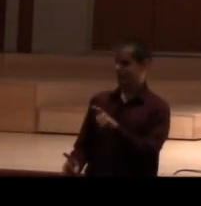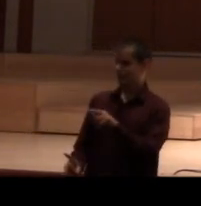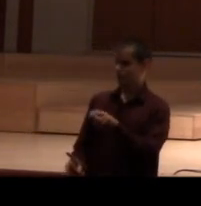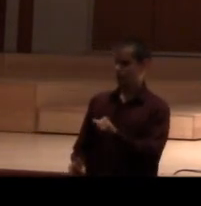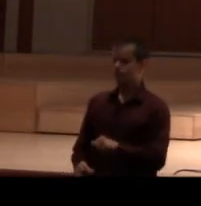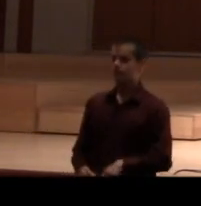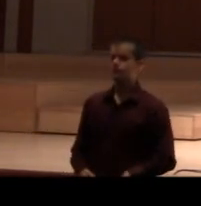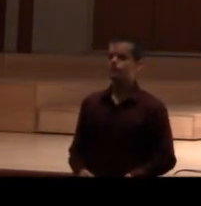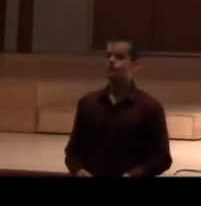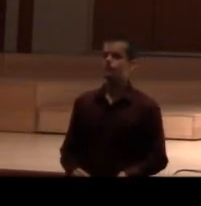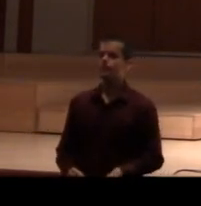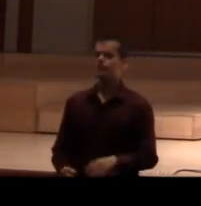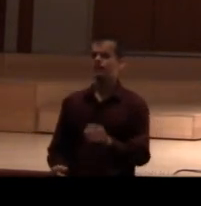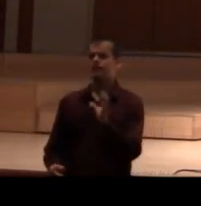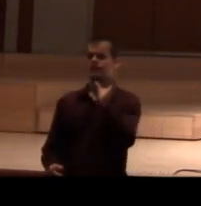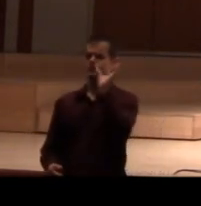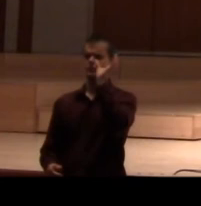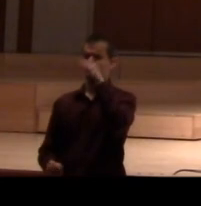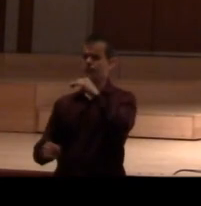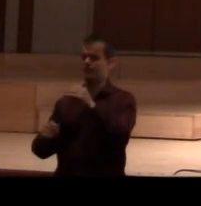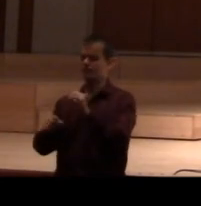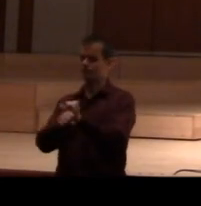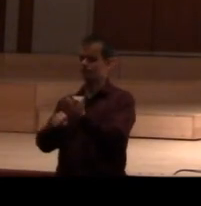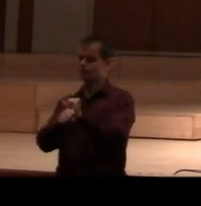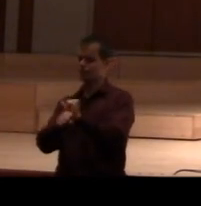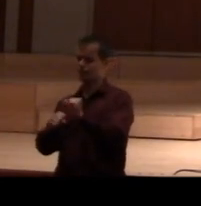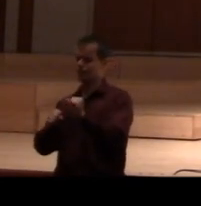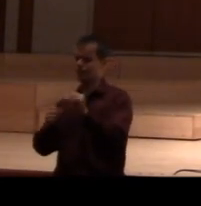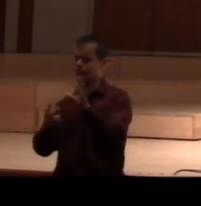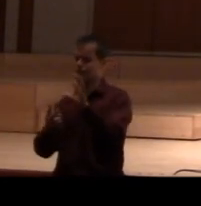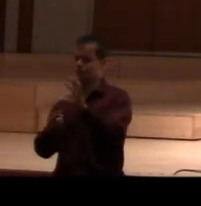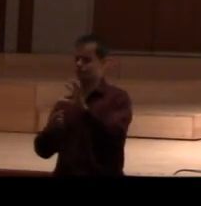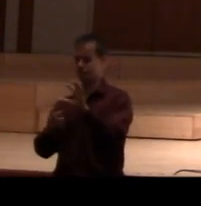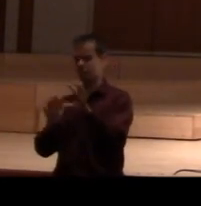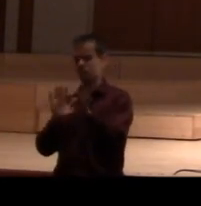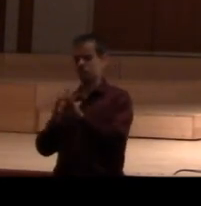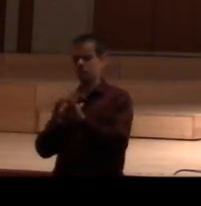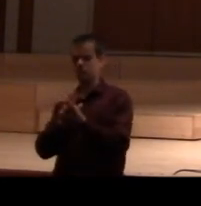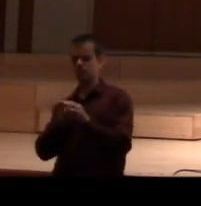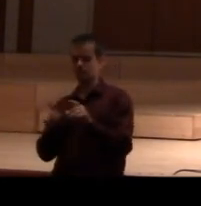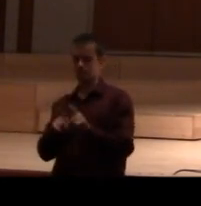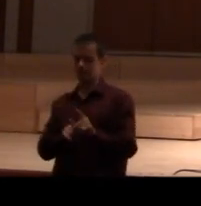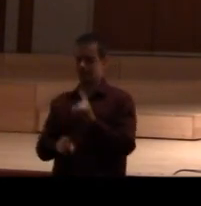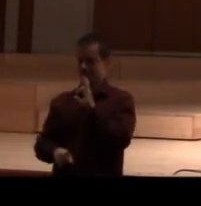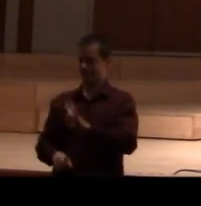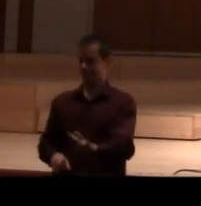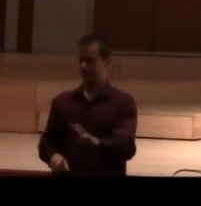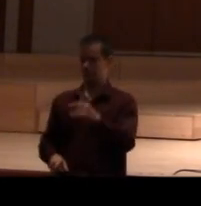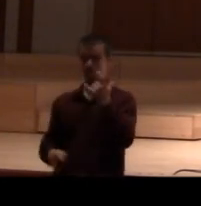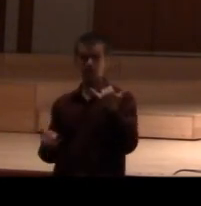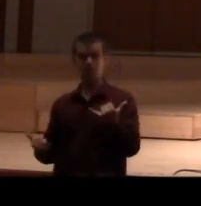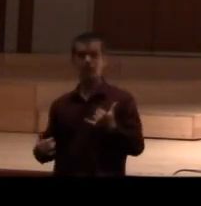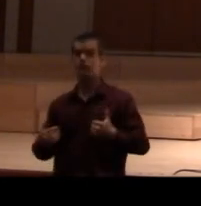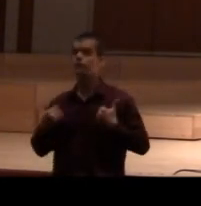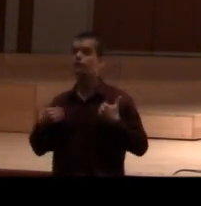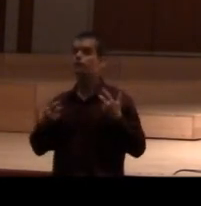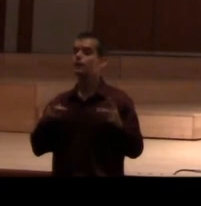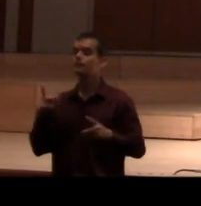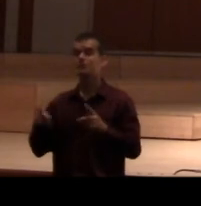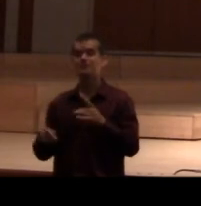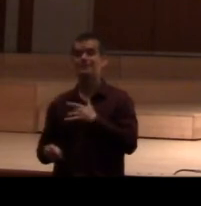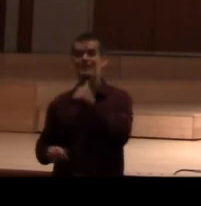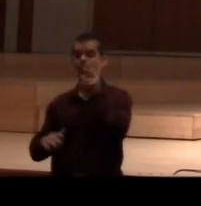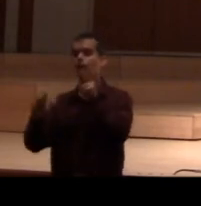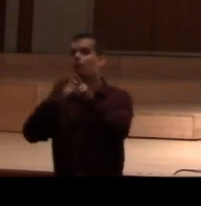this was a somewhat strange career choice when you think about it at 7 years of age, because I feel like especially now, young people don't tend toward the idea of being a